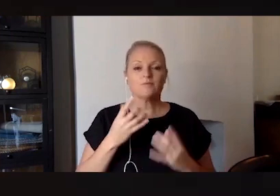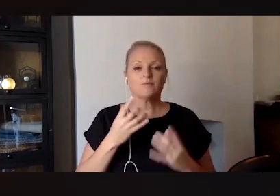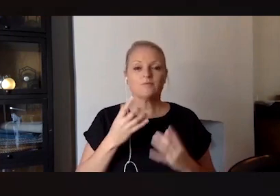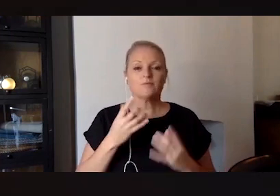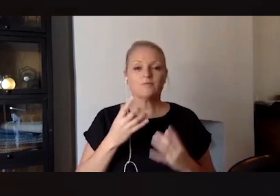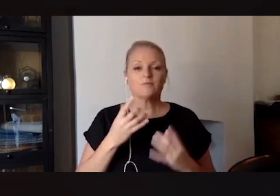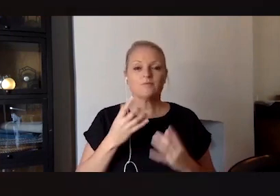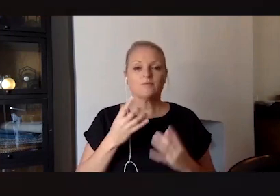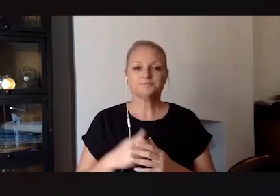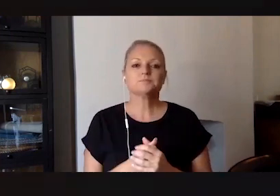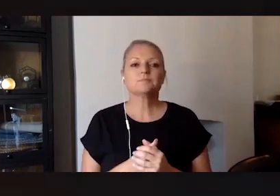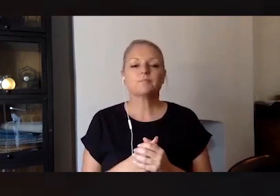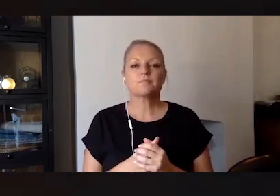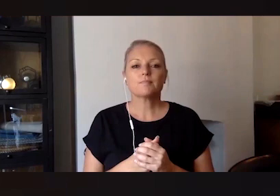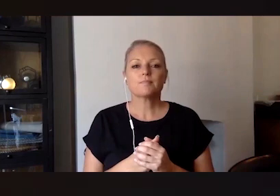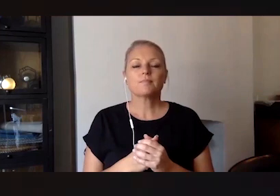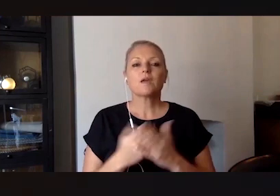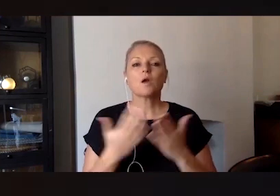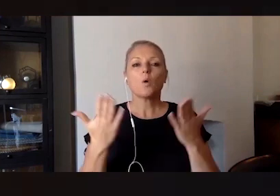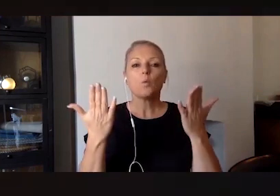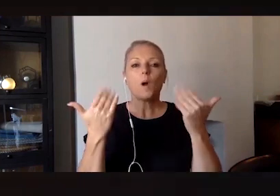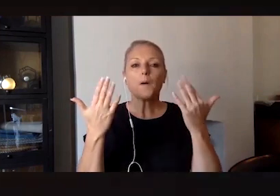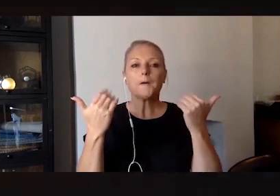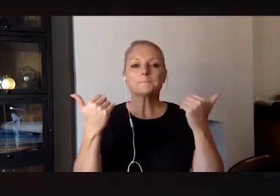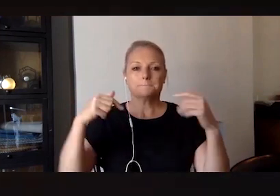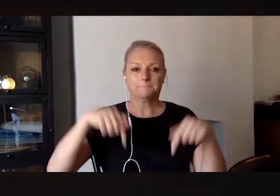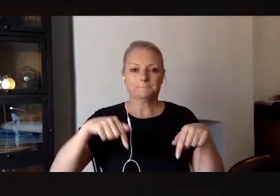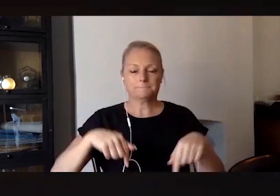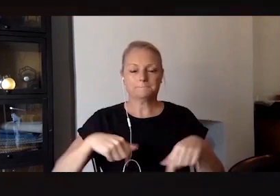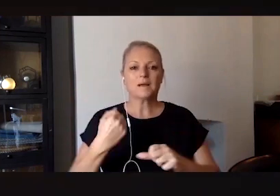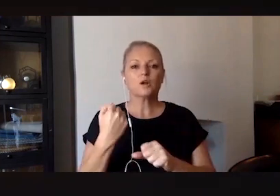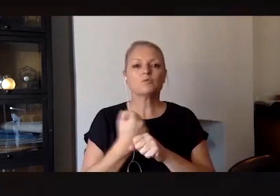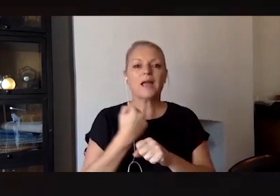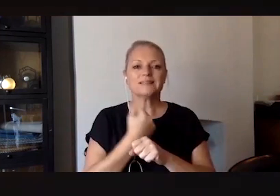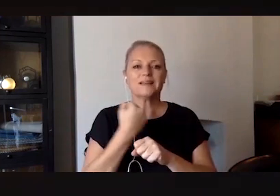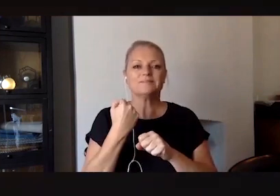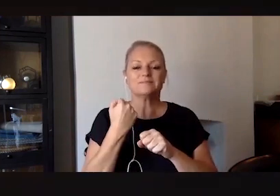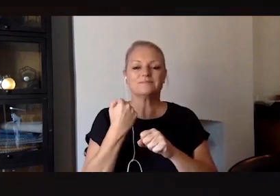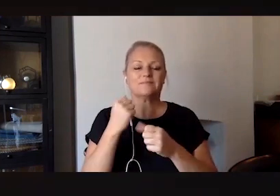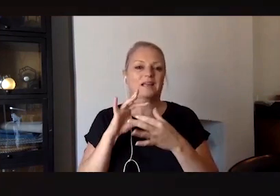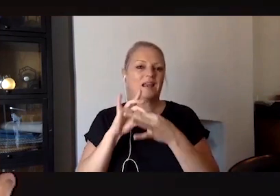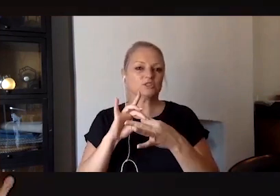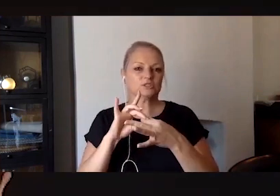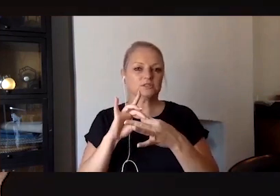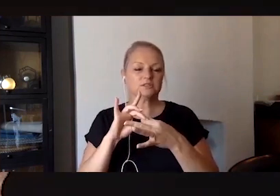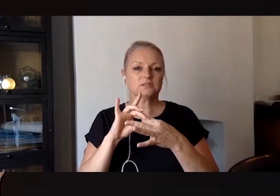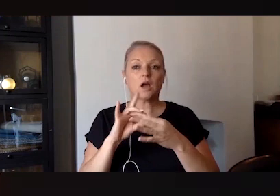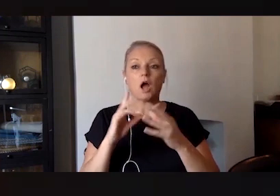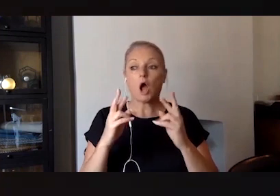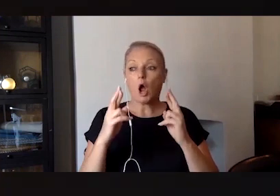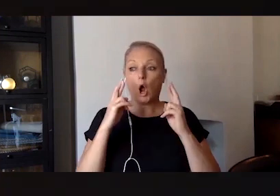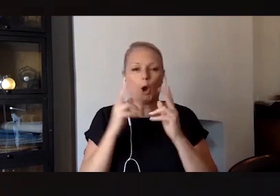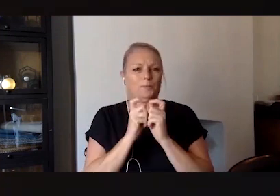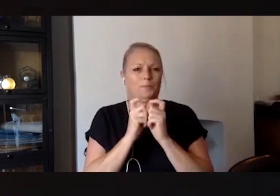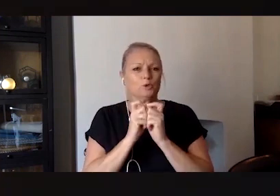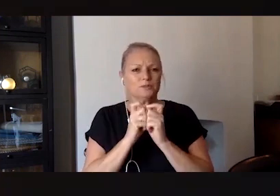Welcome to the Creative Connections, everyone. I hope that you are finding these sessions useful. Our aim is to support you during